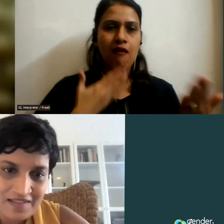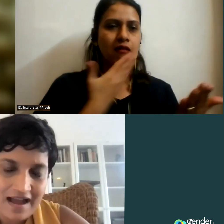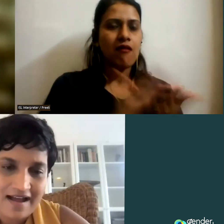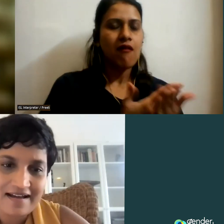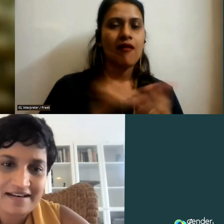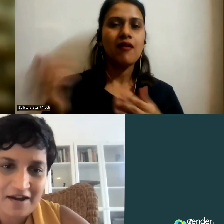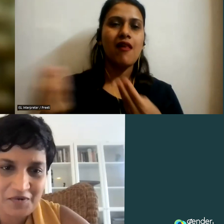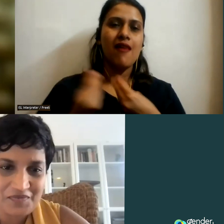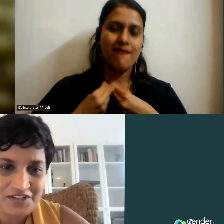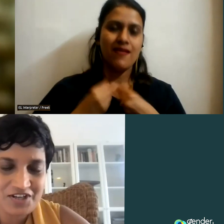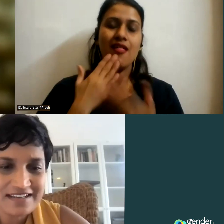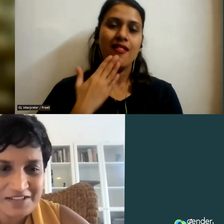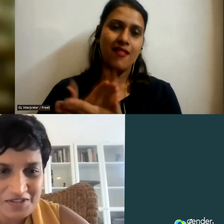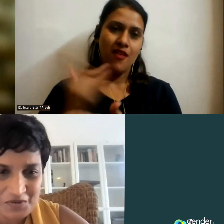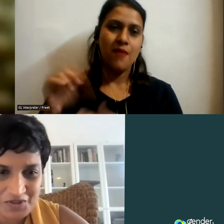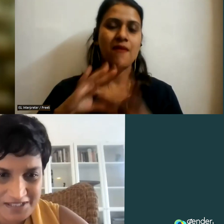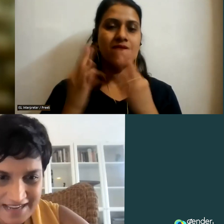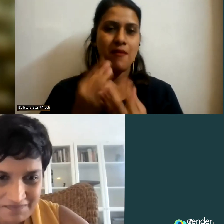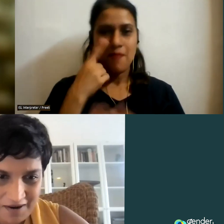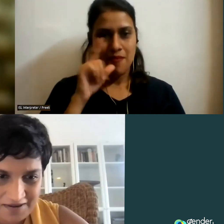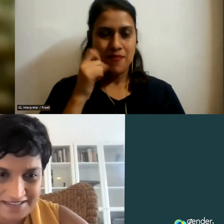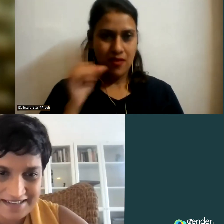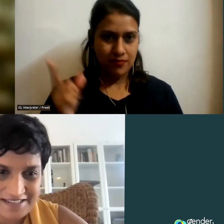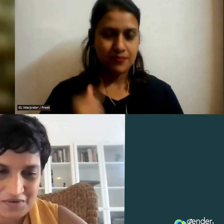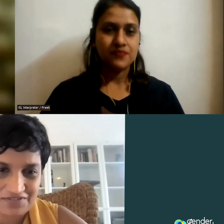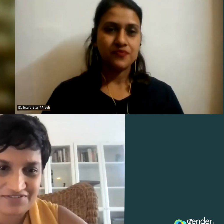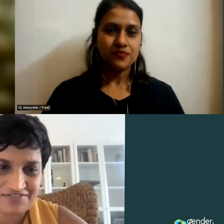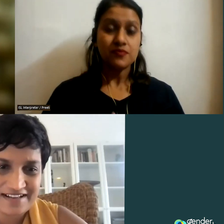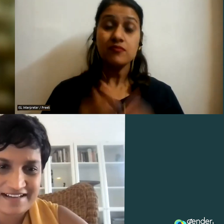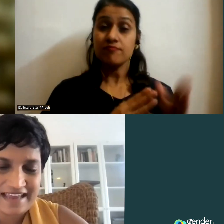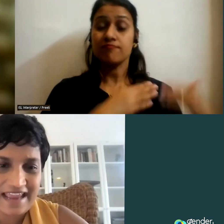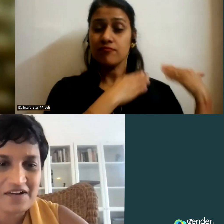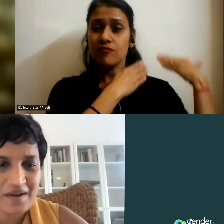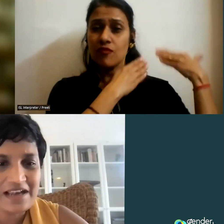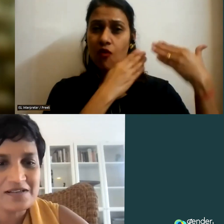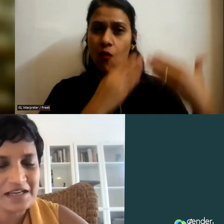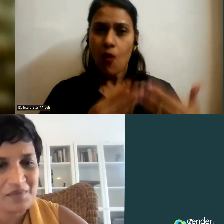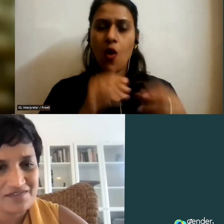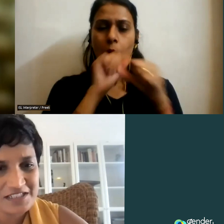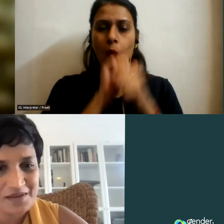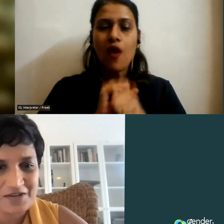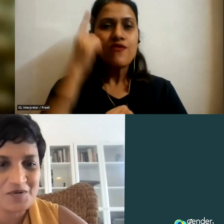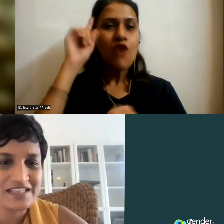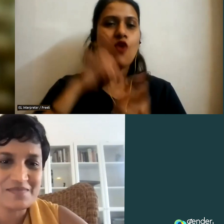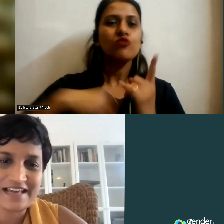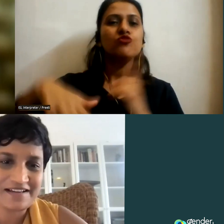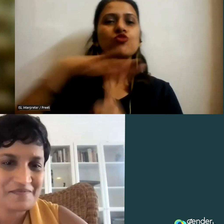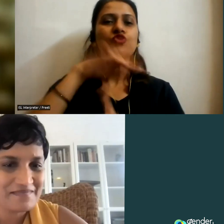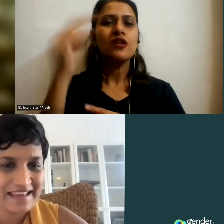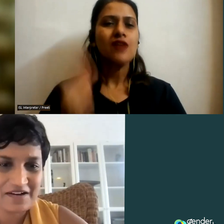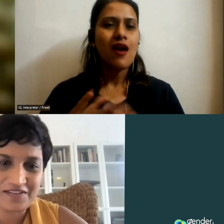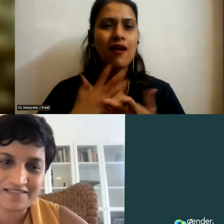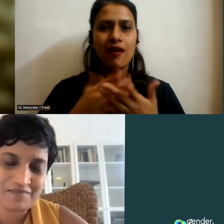And now the journey into the social design part is sort of, in a way, it looks like a pivot, but it almost seems